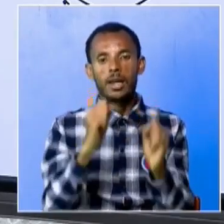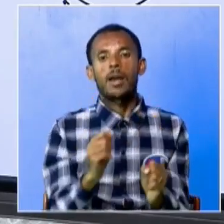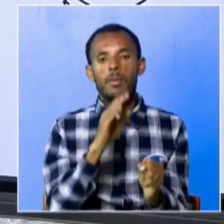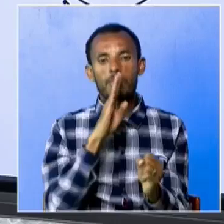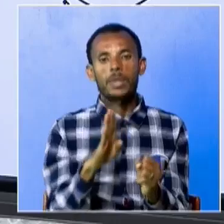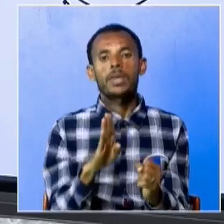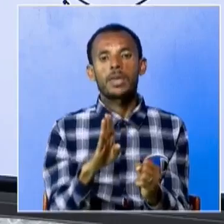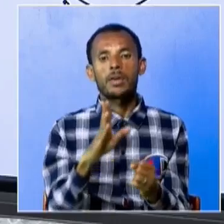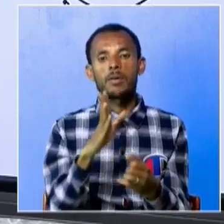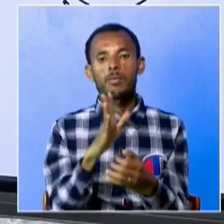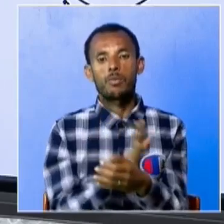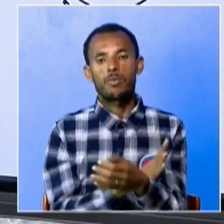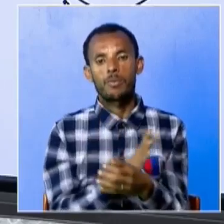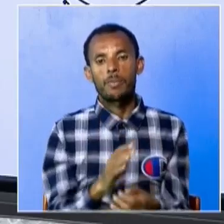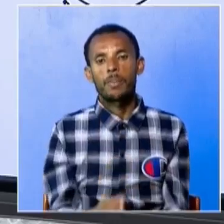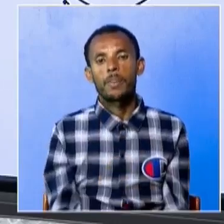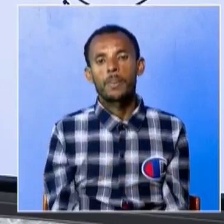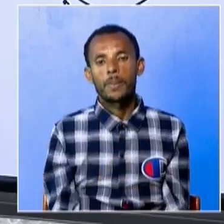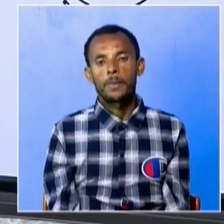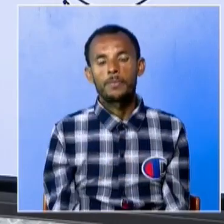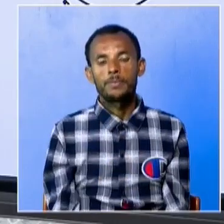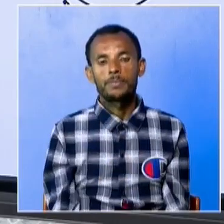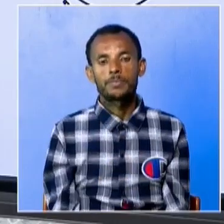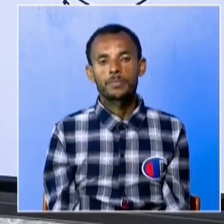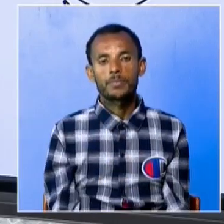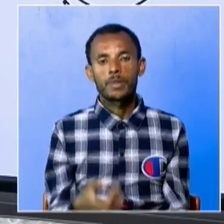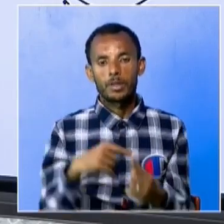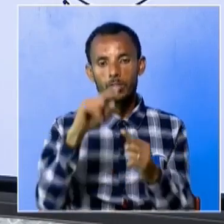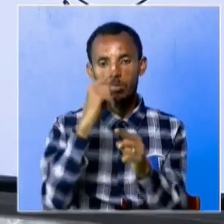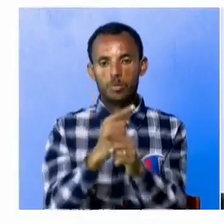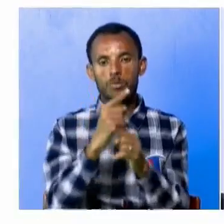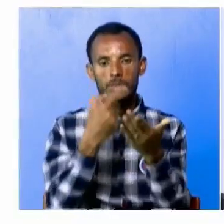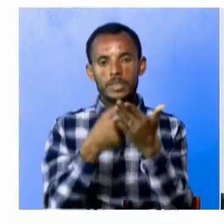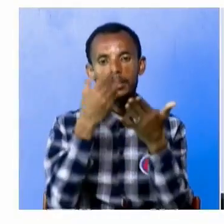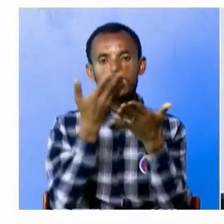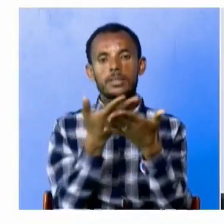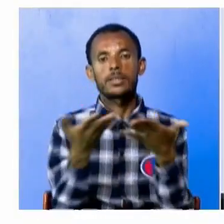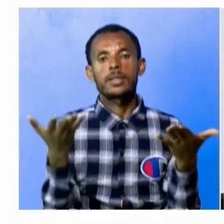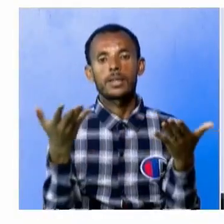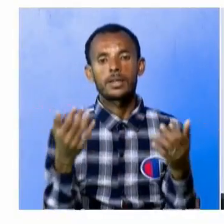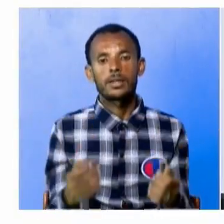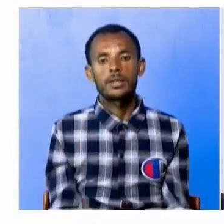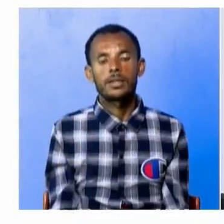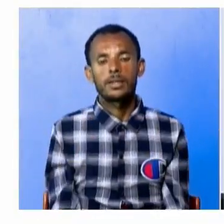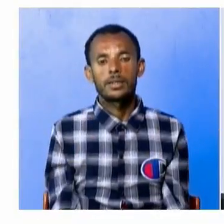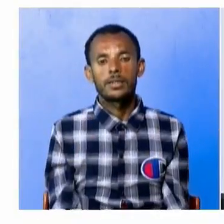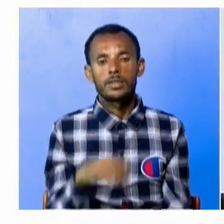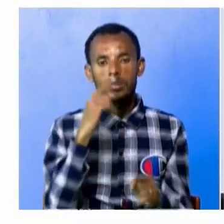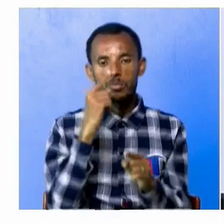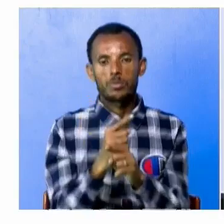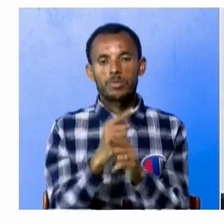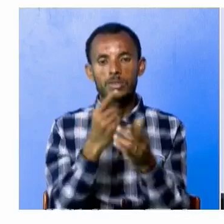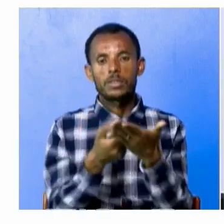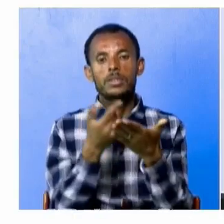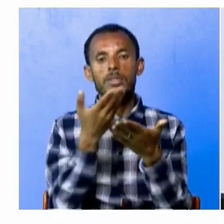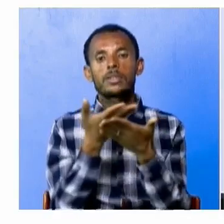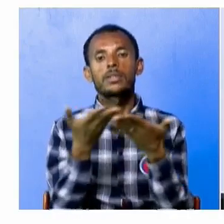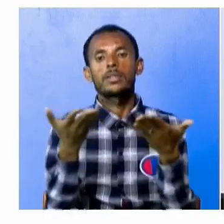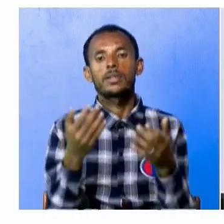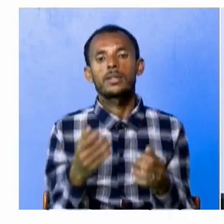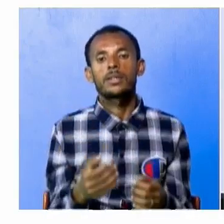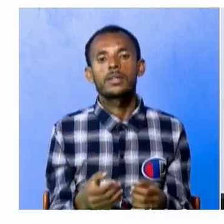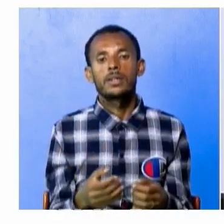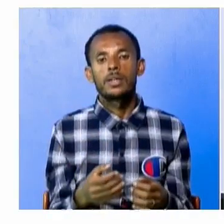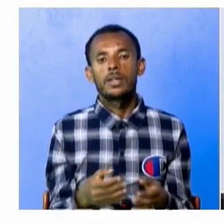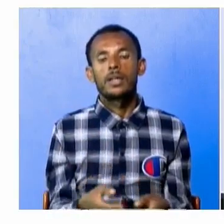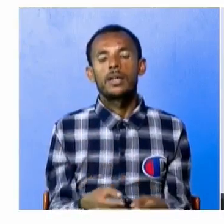proved. Look, to prove this thing, to prove this theorem,